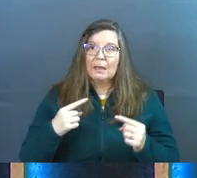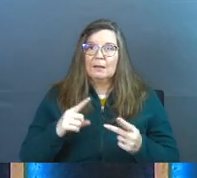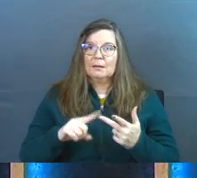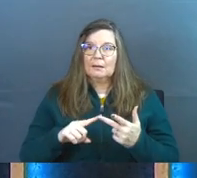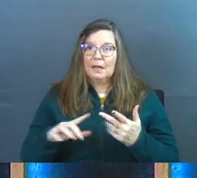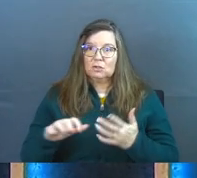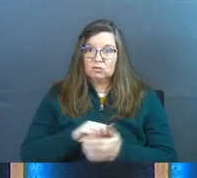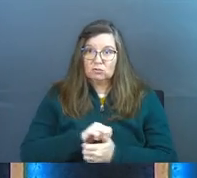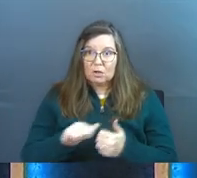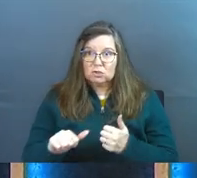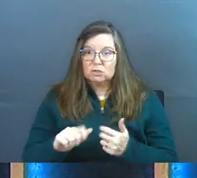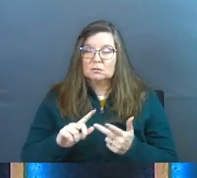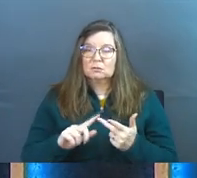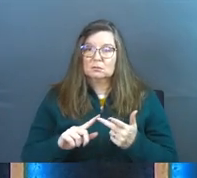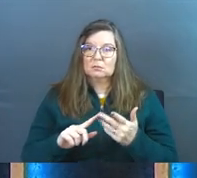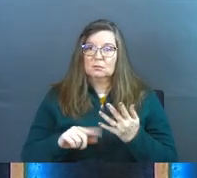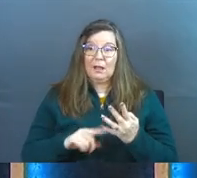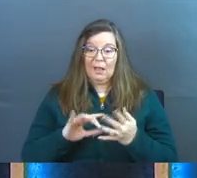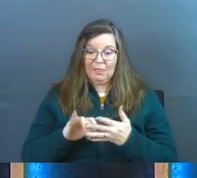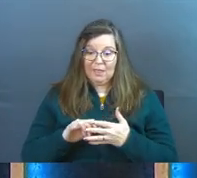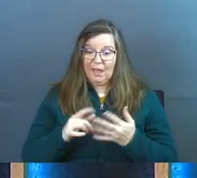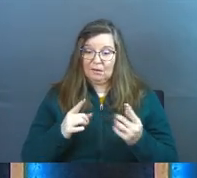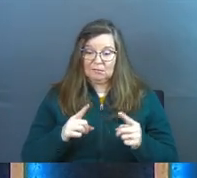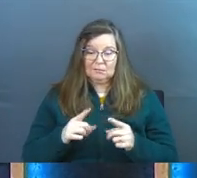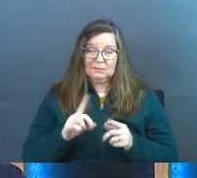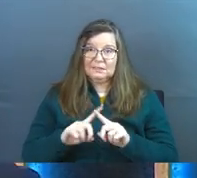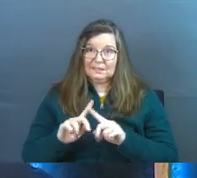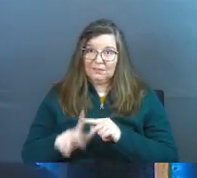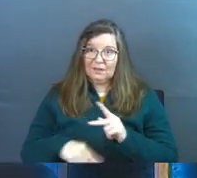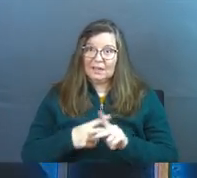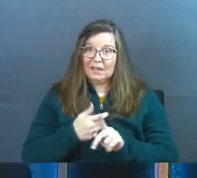have destruction. And that takes all kinds of